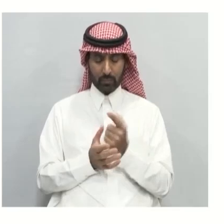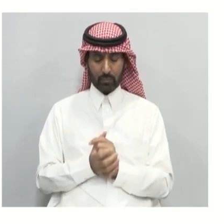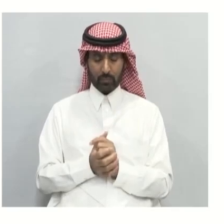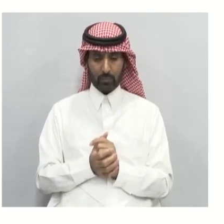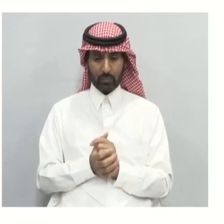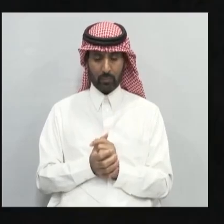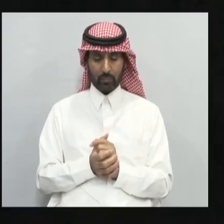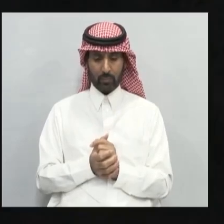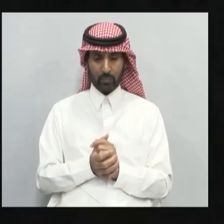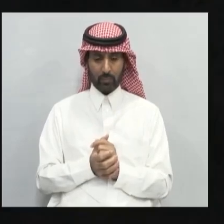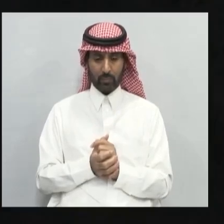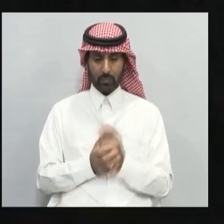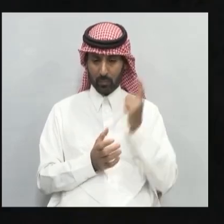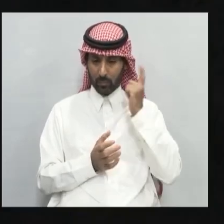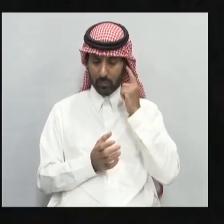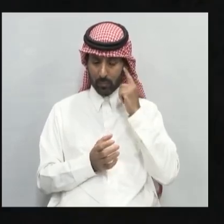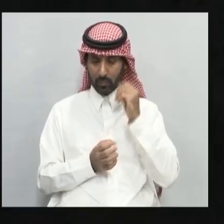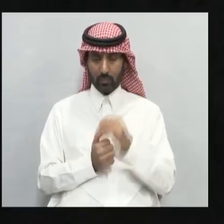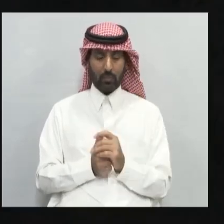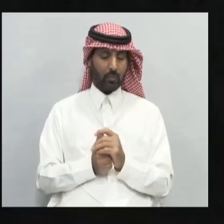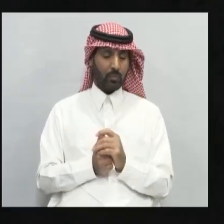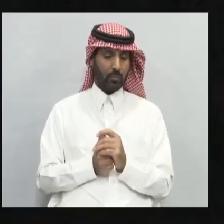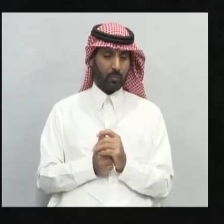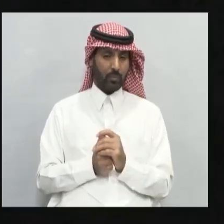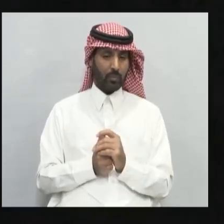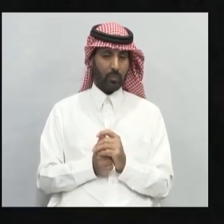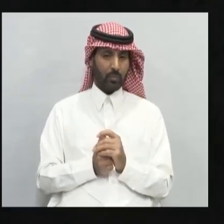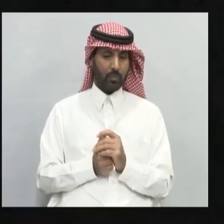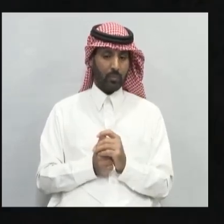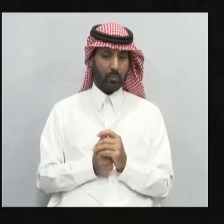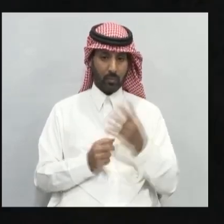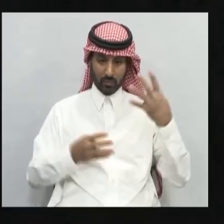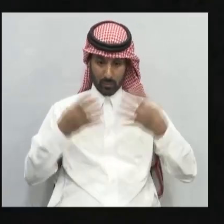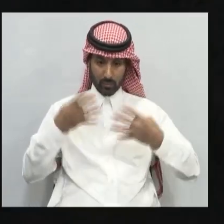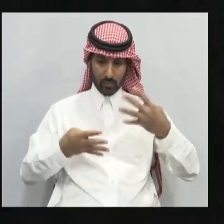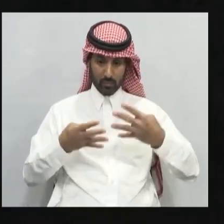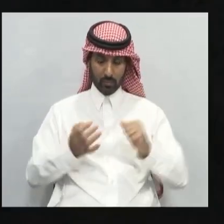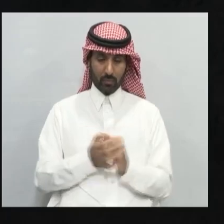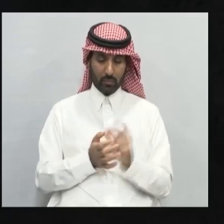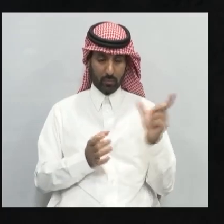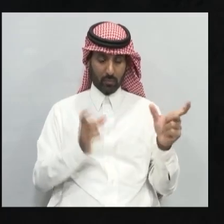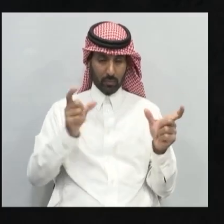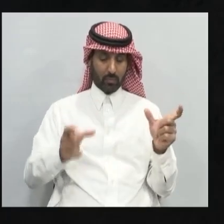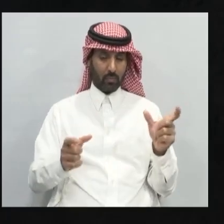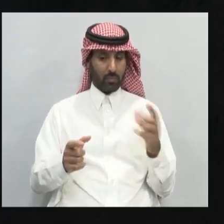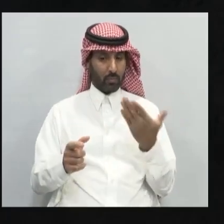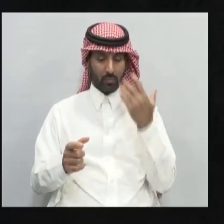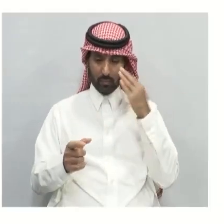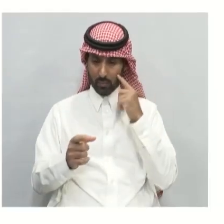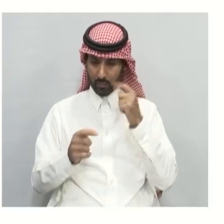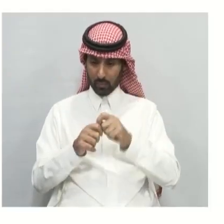Okay, so you have listened to the information. Now it is the time to match the information with the invention or the